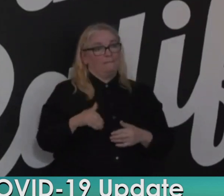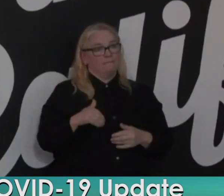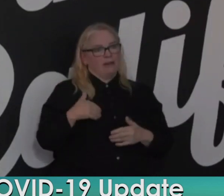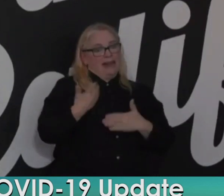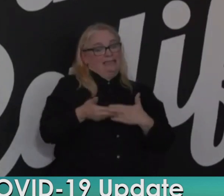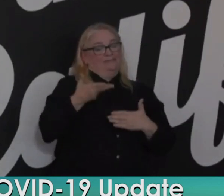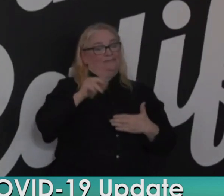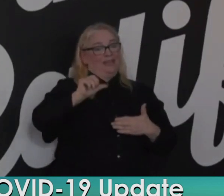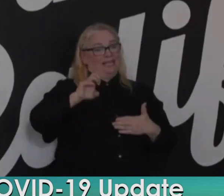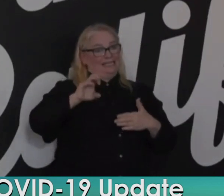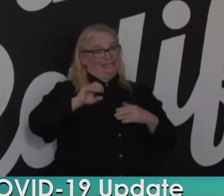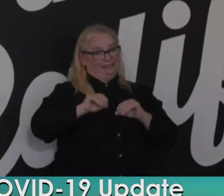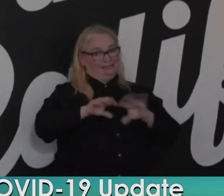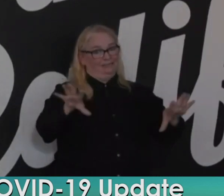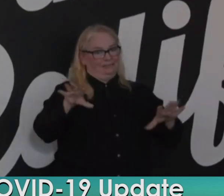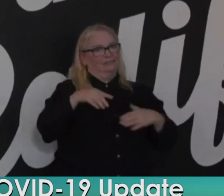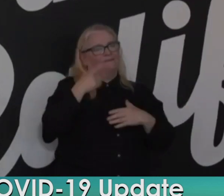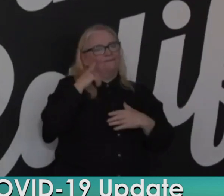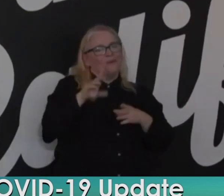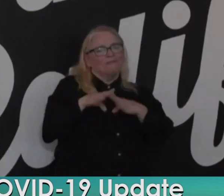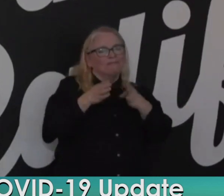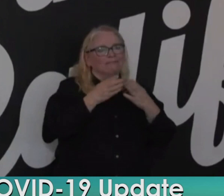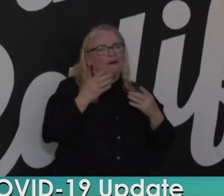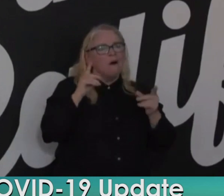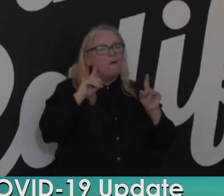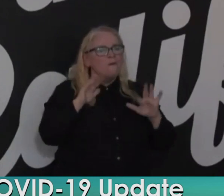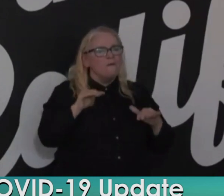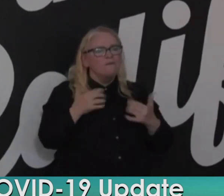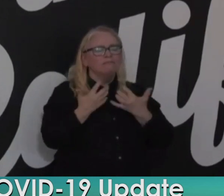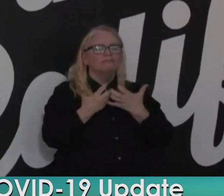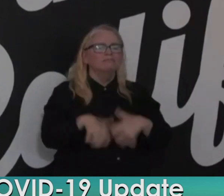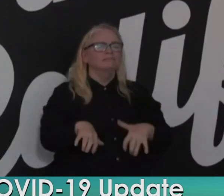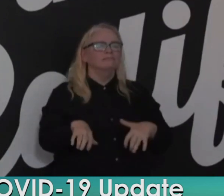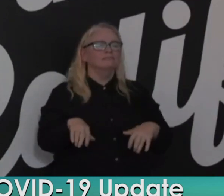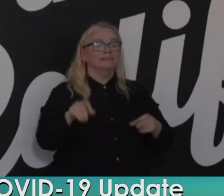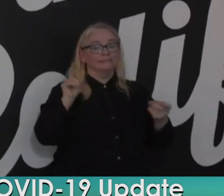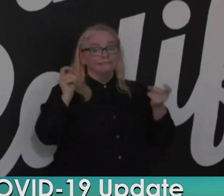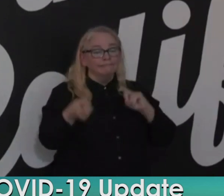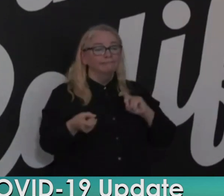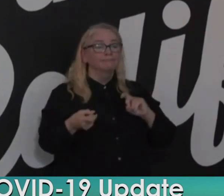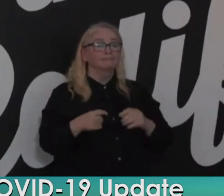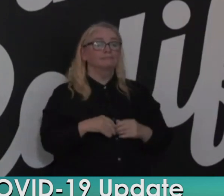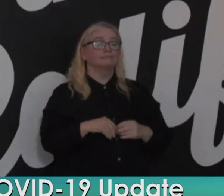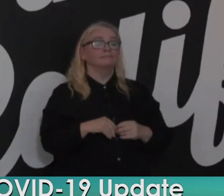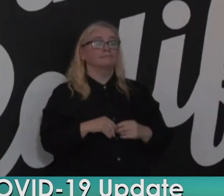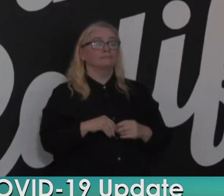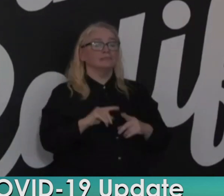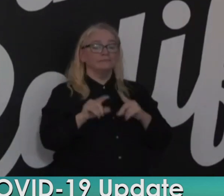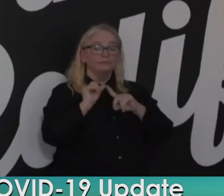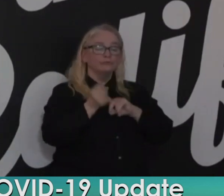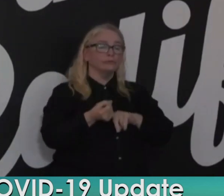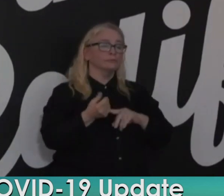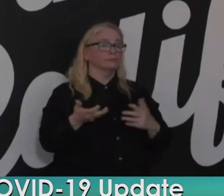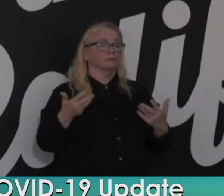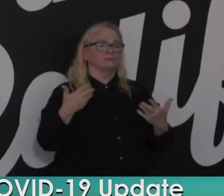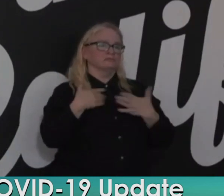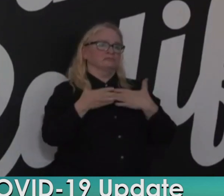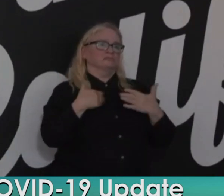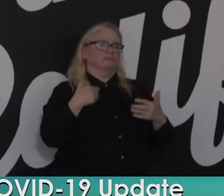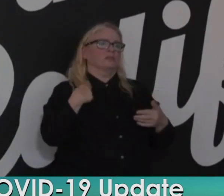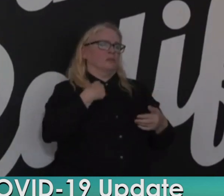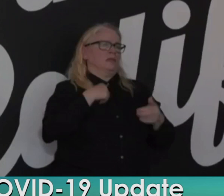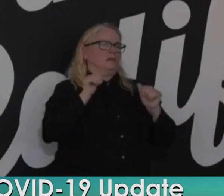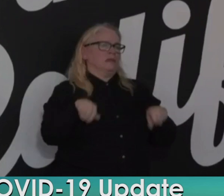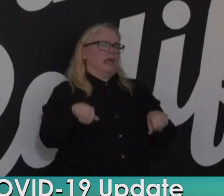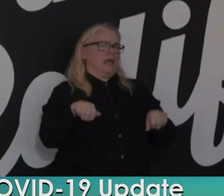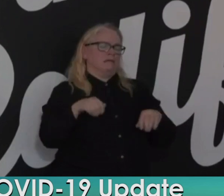with all the conditions, nonetheless, all the modifications, nonetheless. I think we can continue this progress as